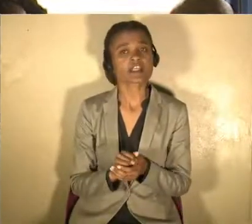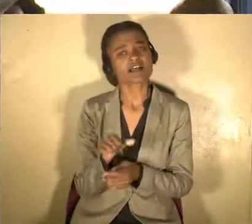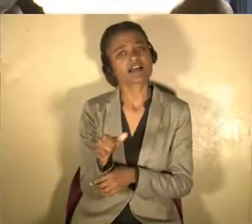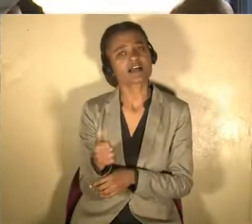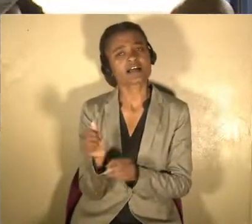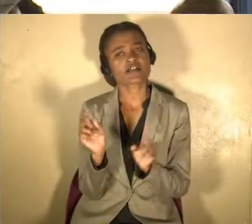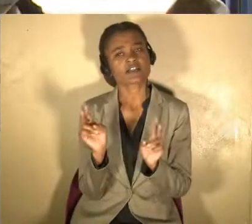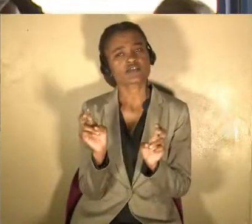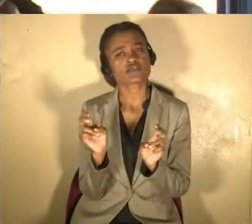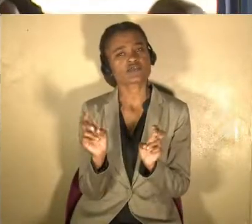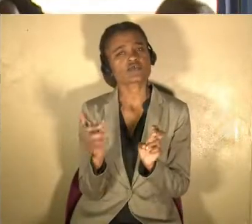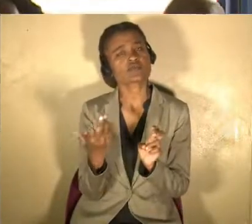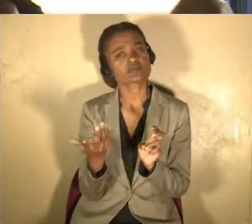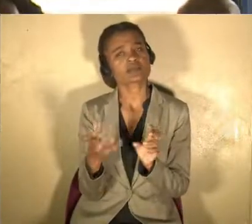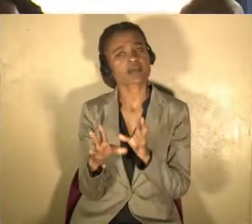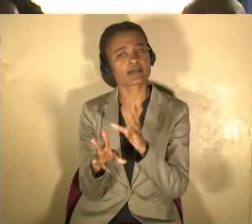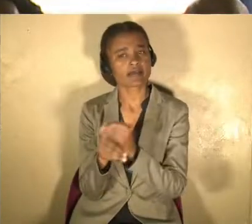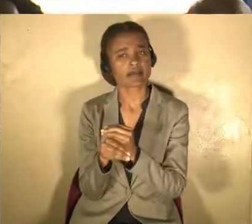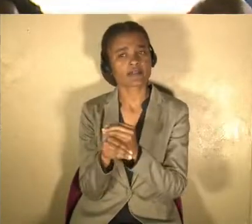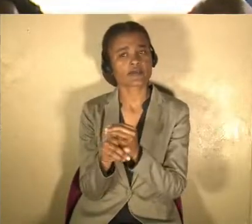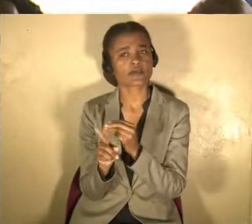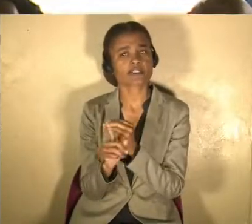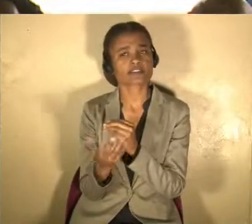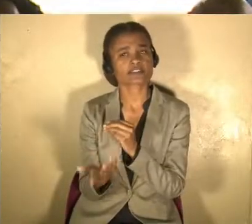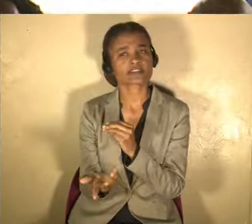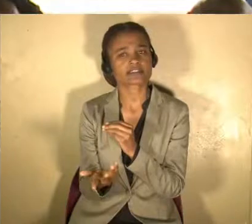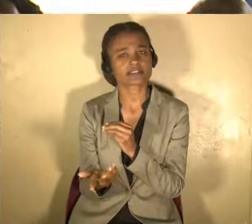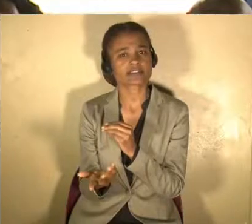maybe confusion that I've maybe also